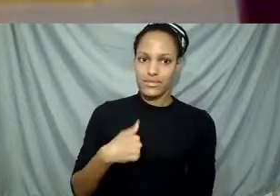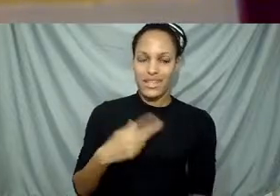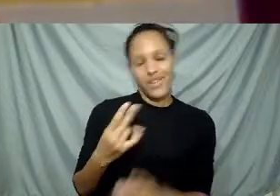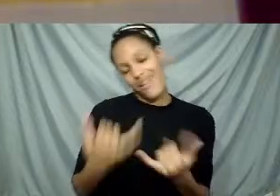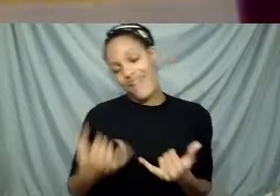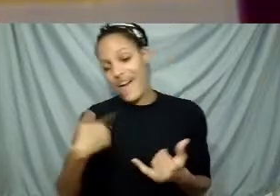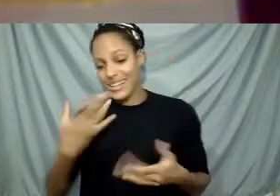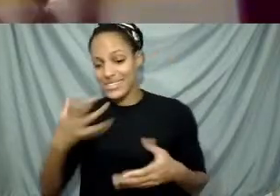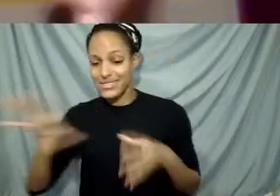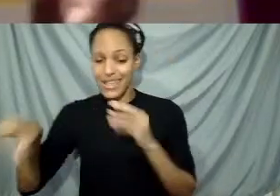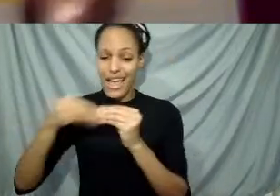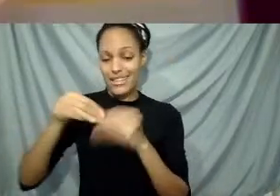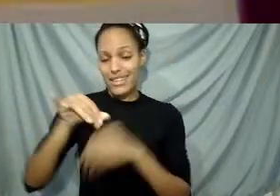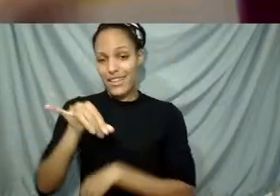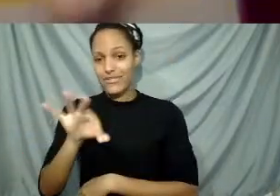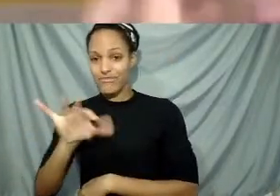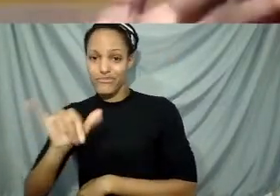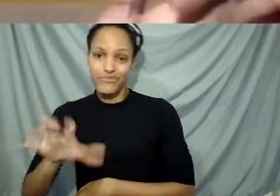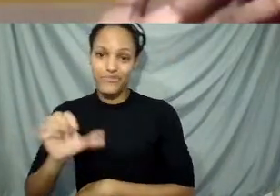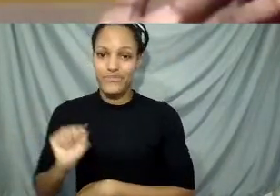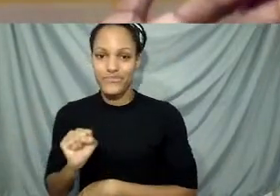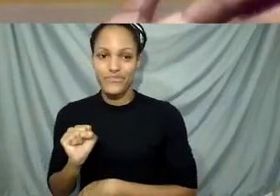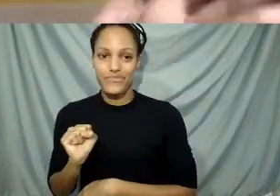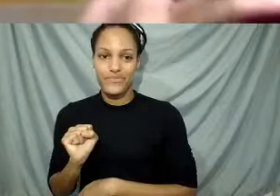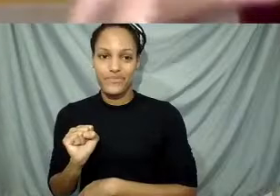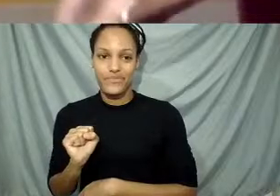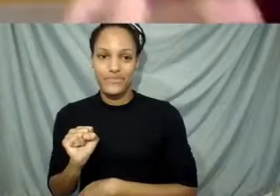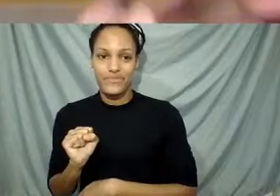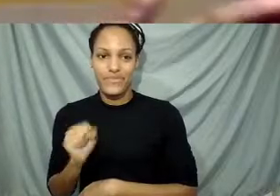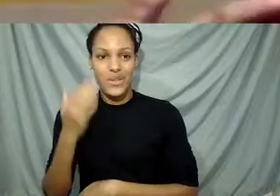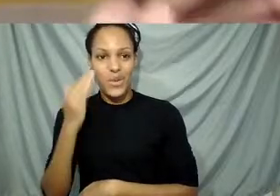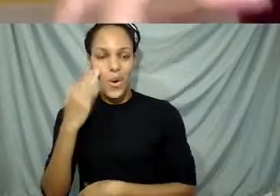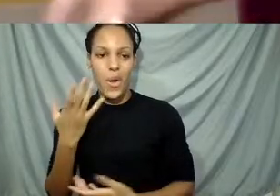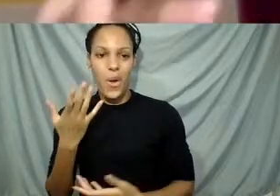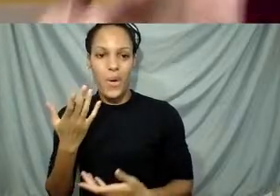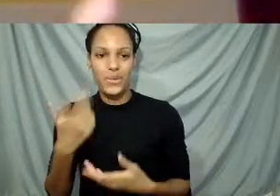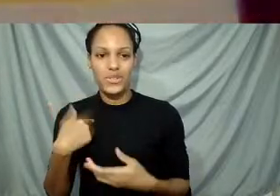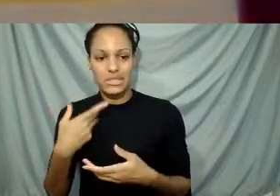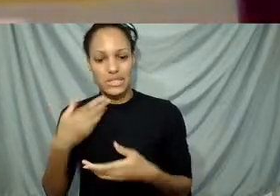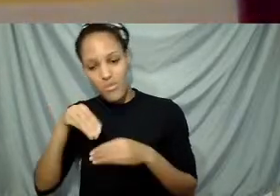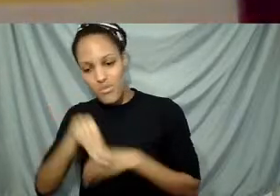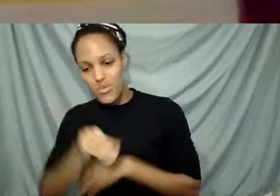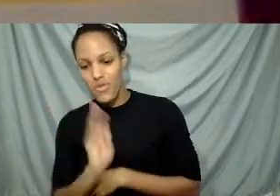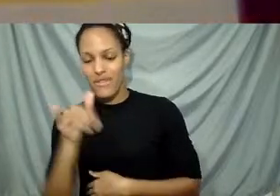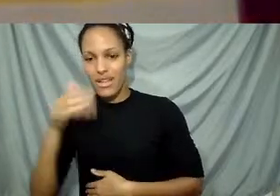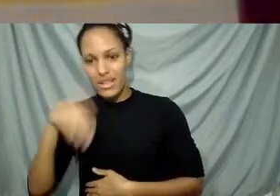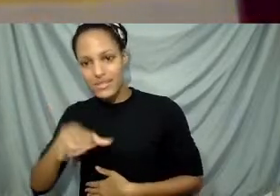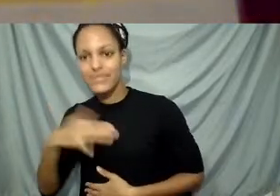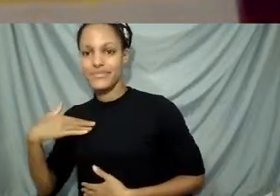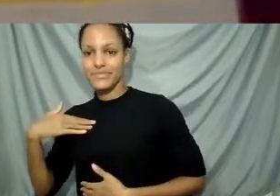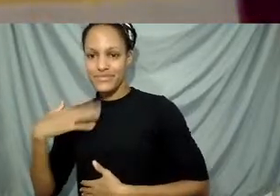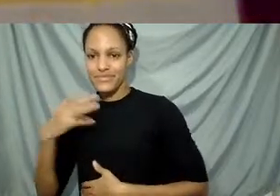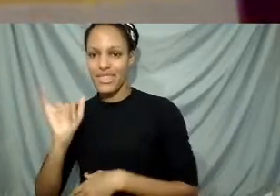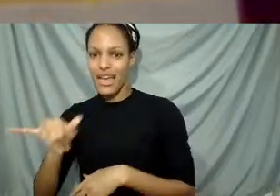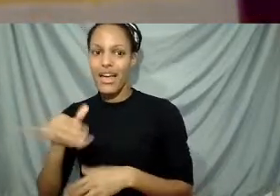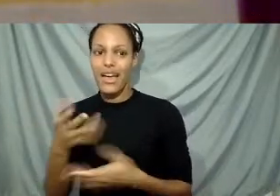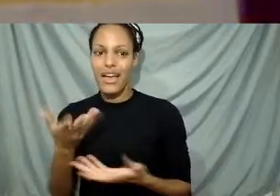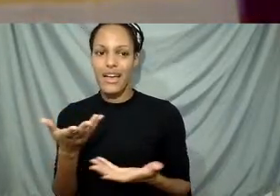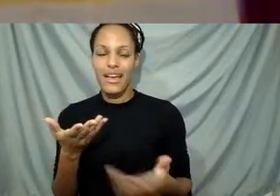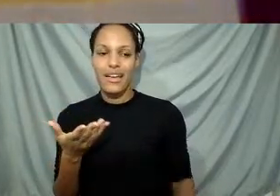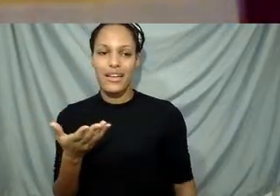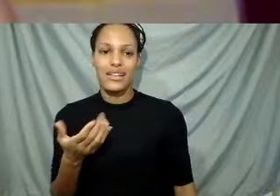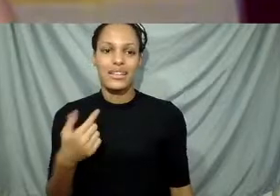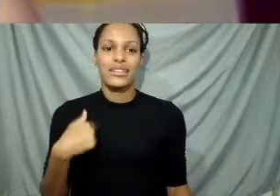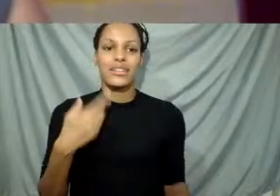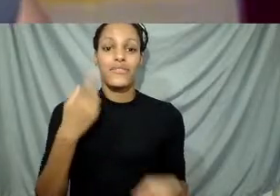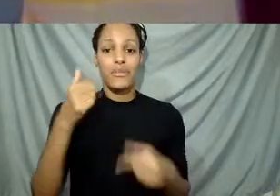bogle, which is very, it's, you know, we're undulating the spine, yes, but where did that come from in terms of why